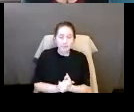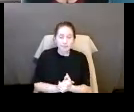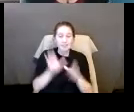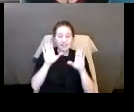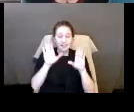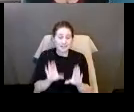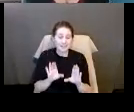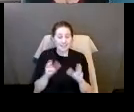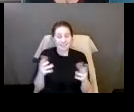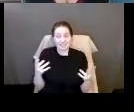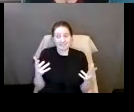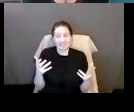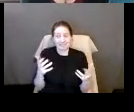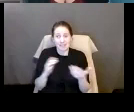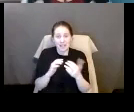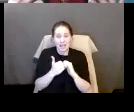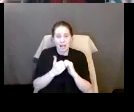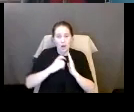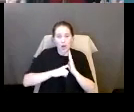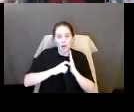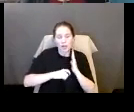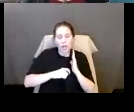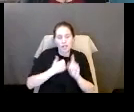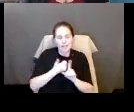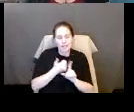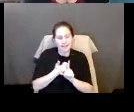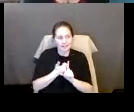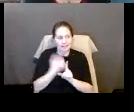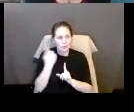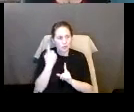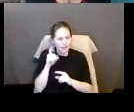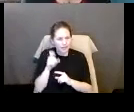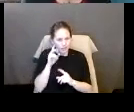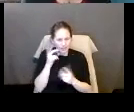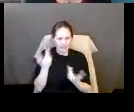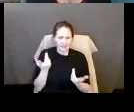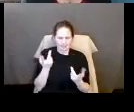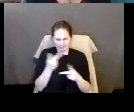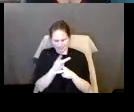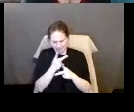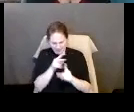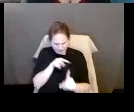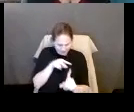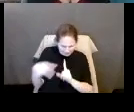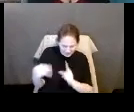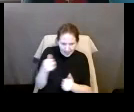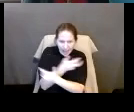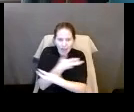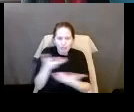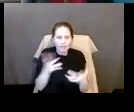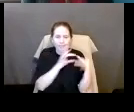amazing as to how archaeology, you always have to be looking at every element of the